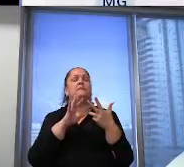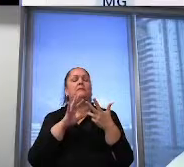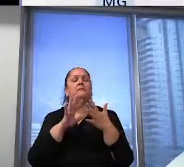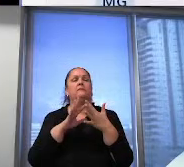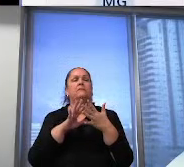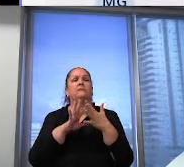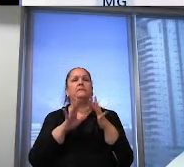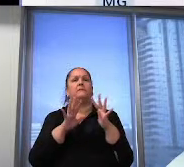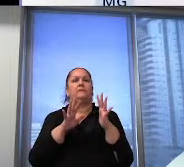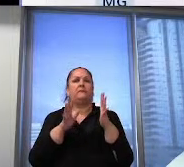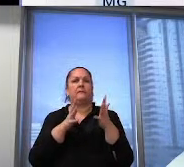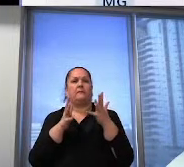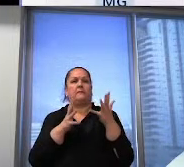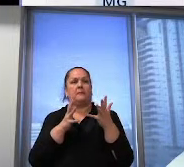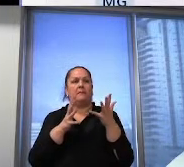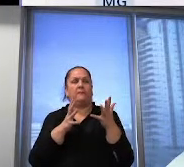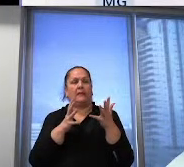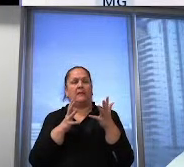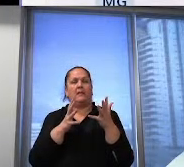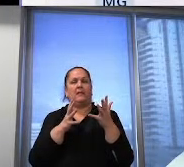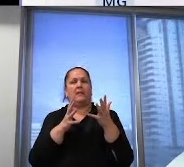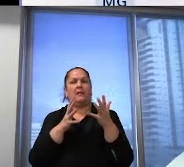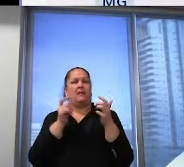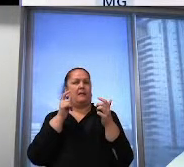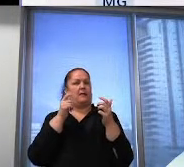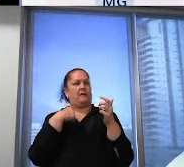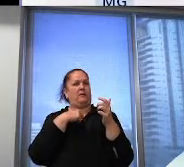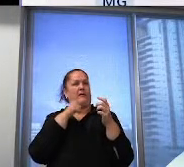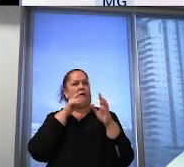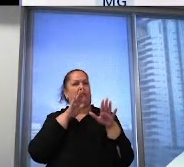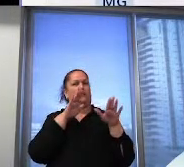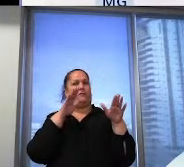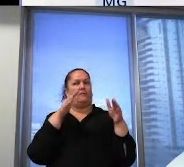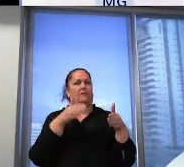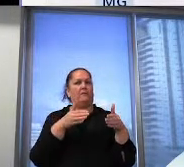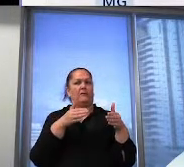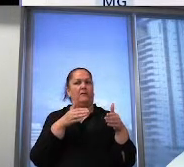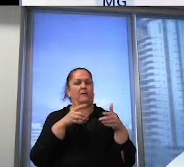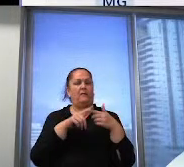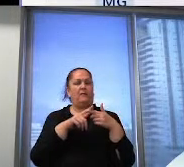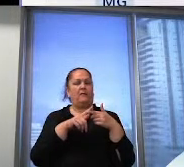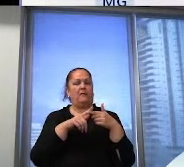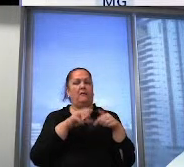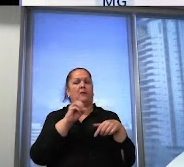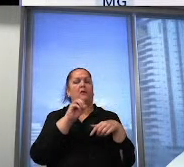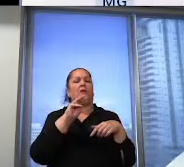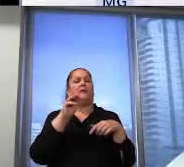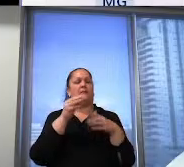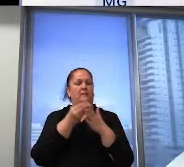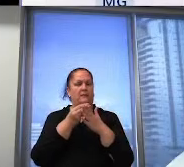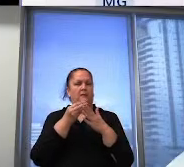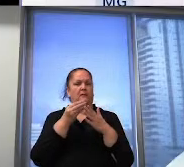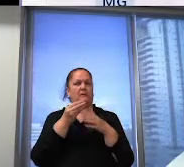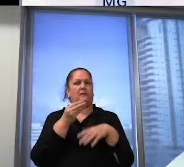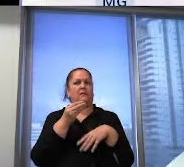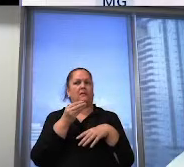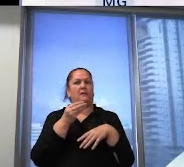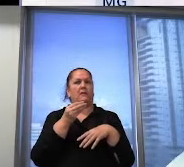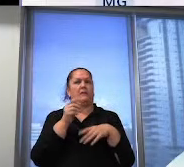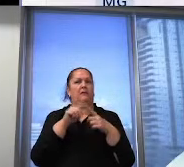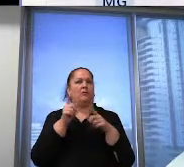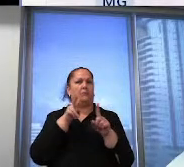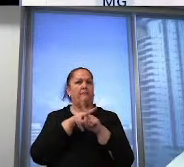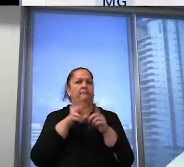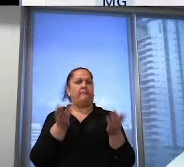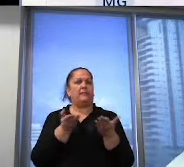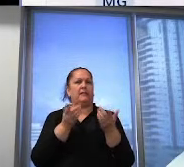So the one that I think we have to focus on for the O&M dollars, which is what is in our rate